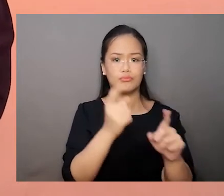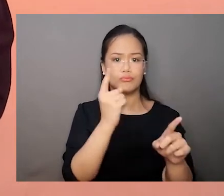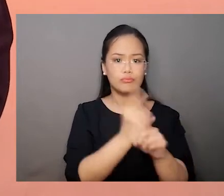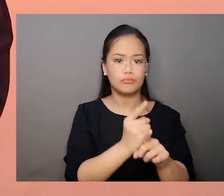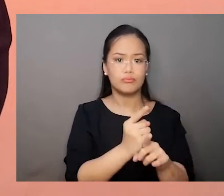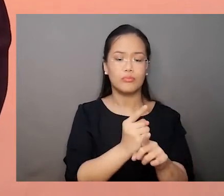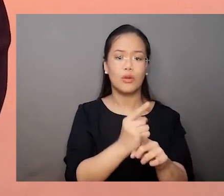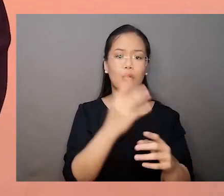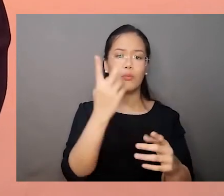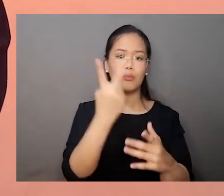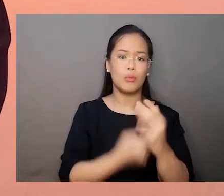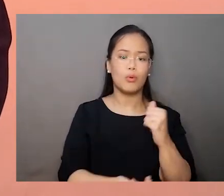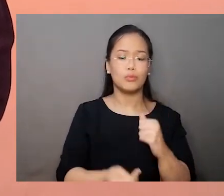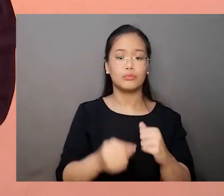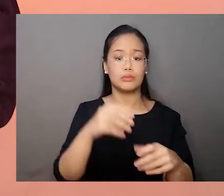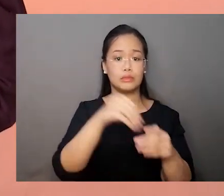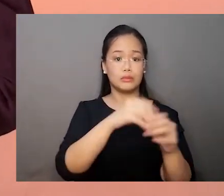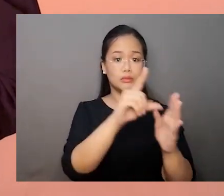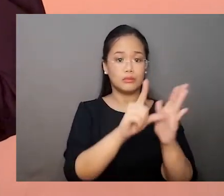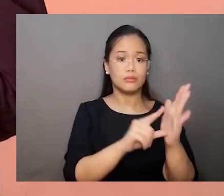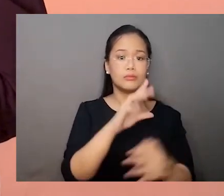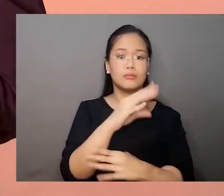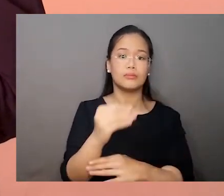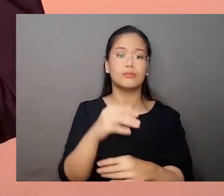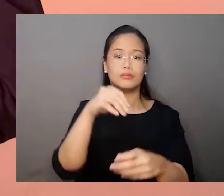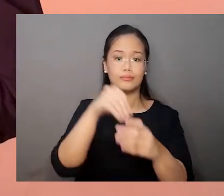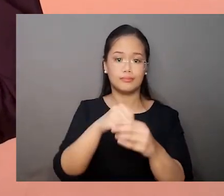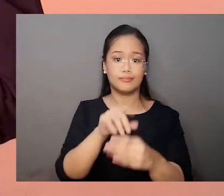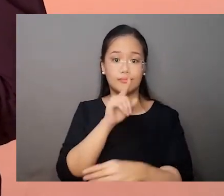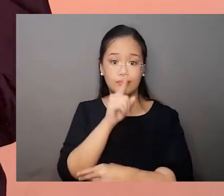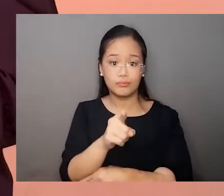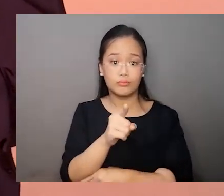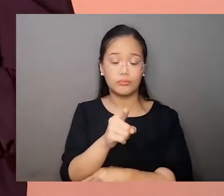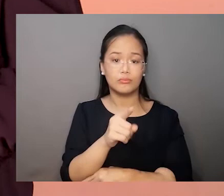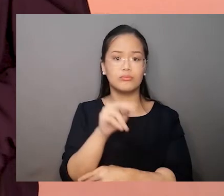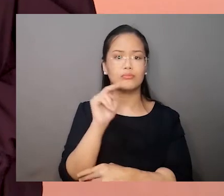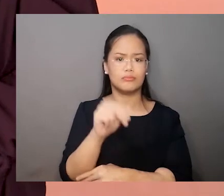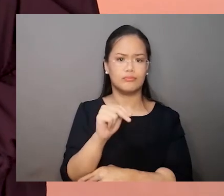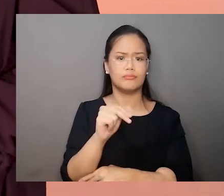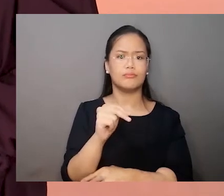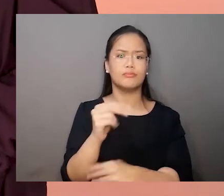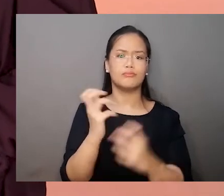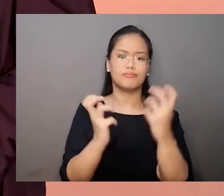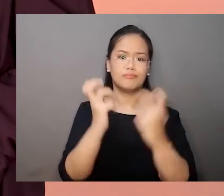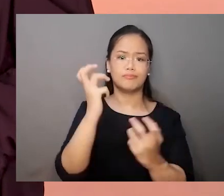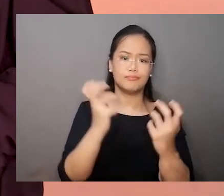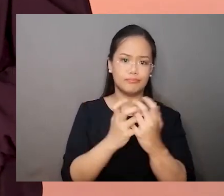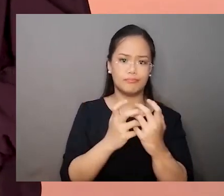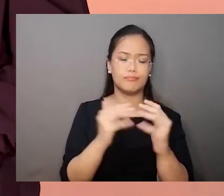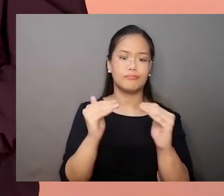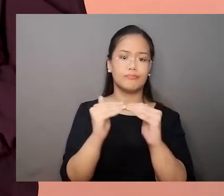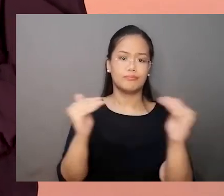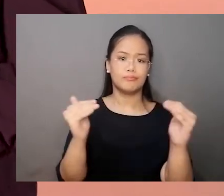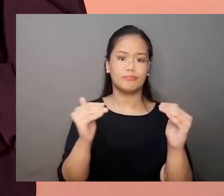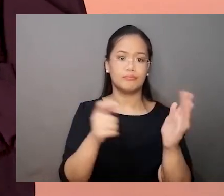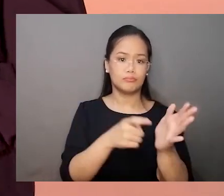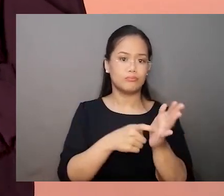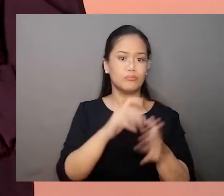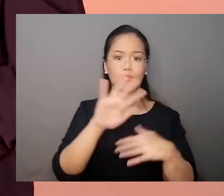environment that disadvantages women in order to make the playing field even by requiring all